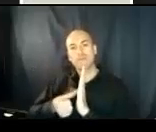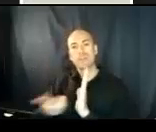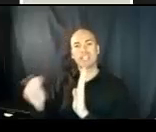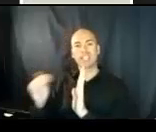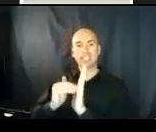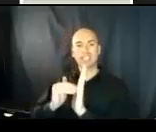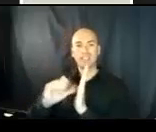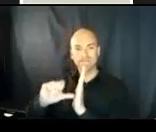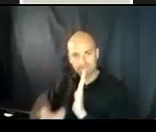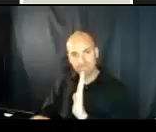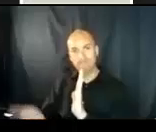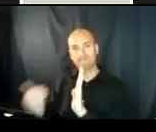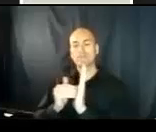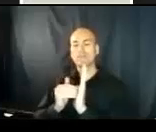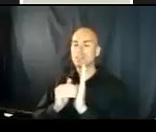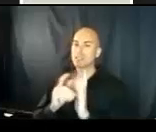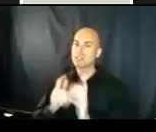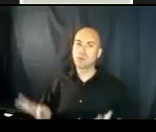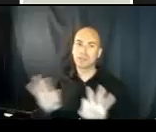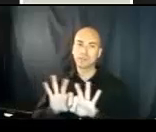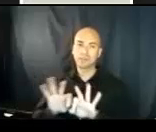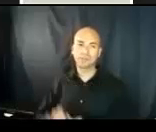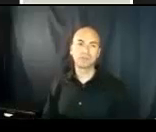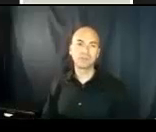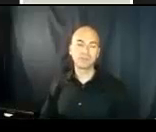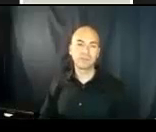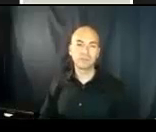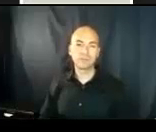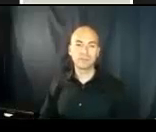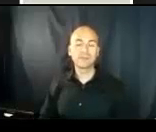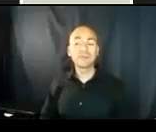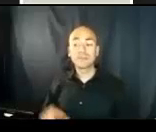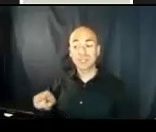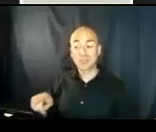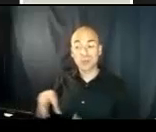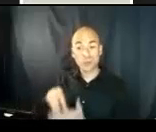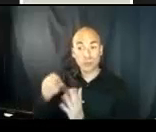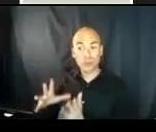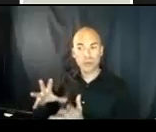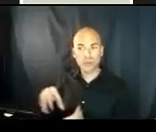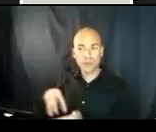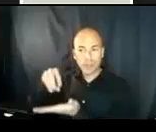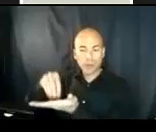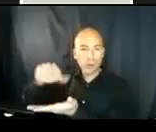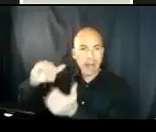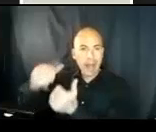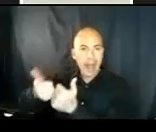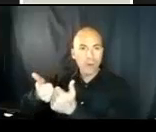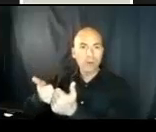things is, remember that how do our learners learn? It's all about repetition. It's all about